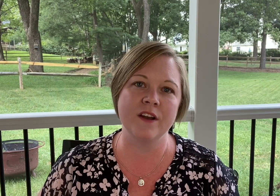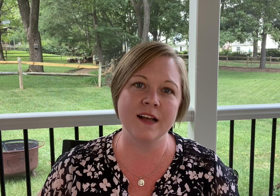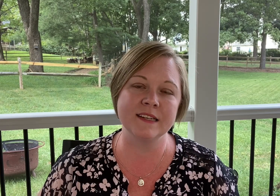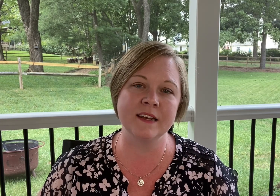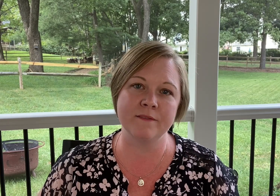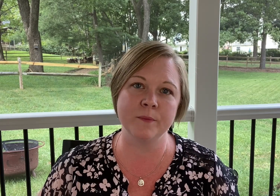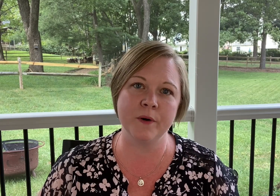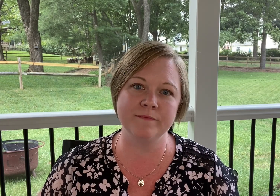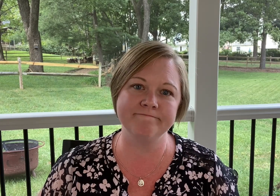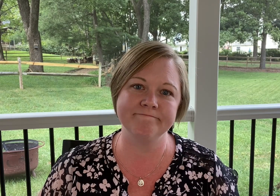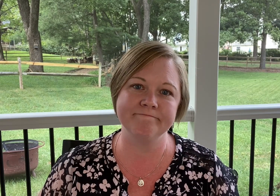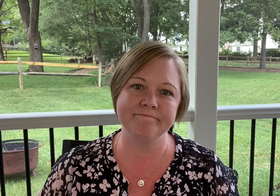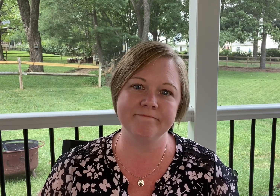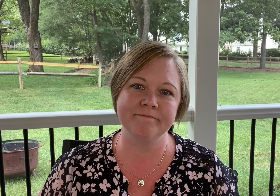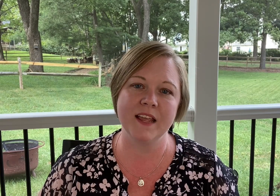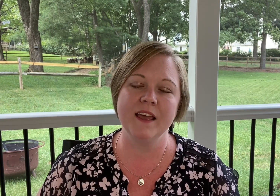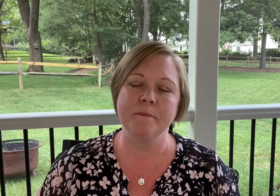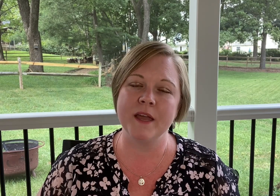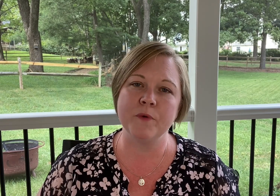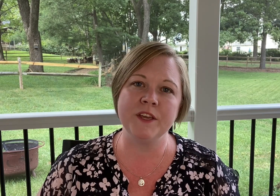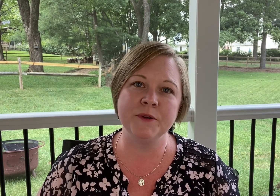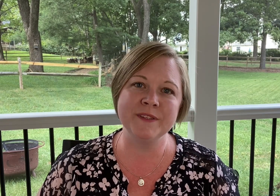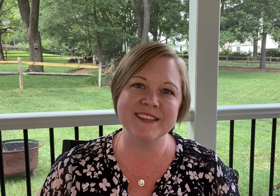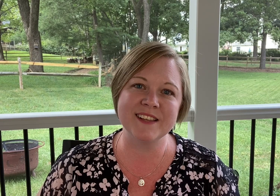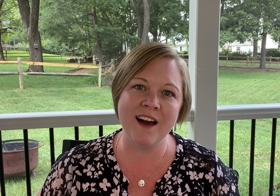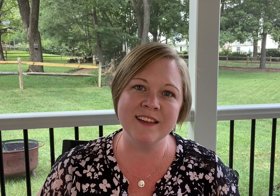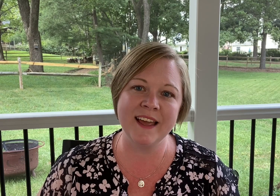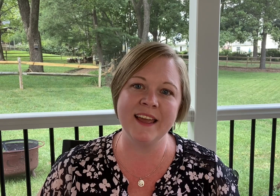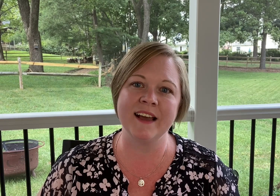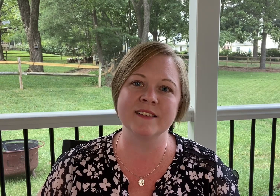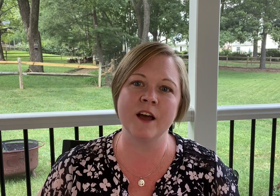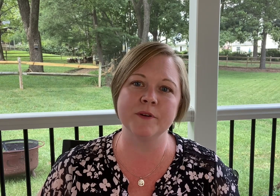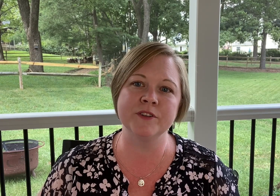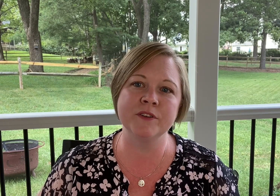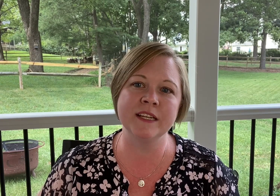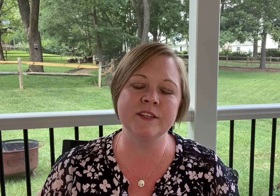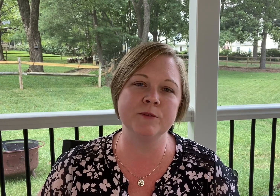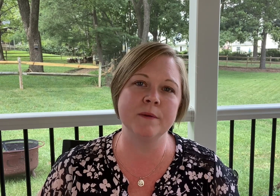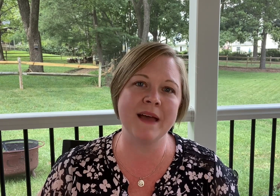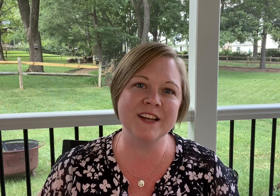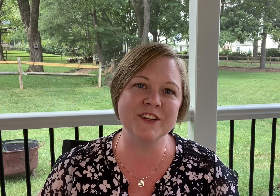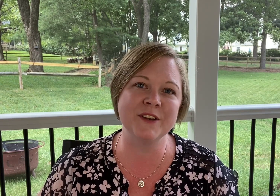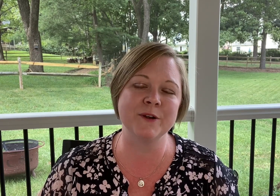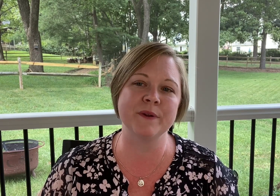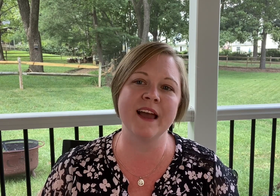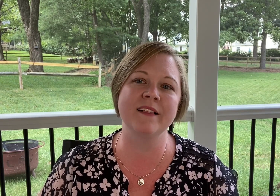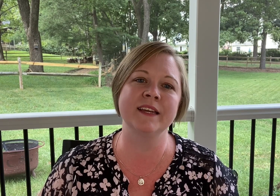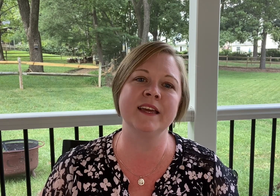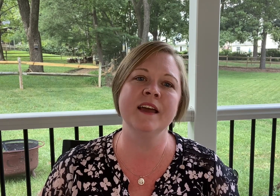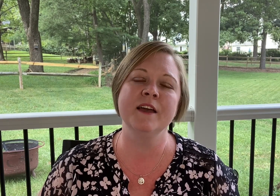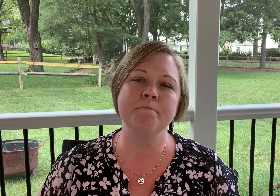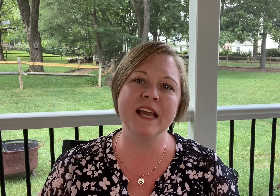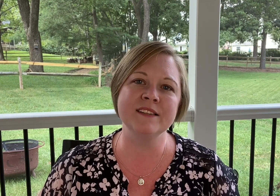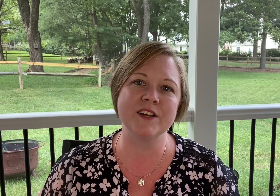they are not inevitable. May we use this holiday as an opportunity to imagine a